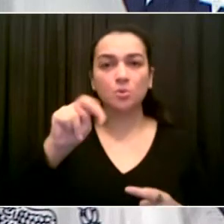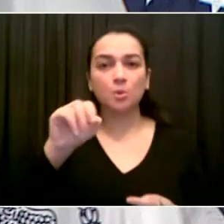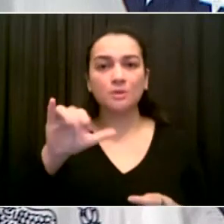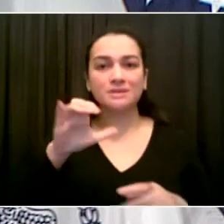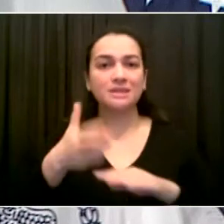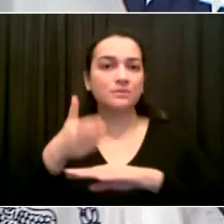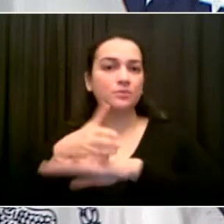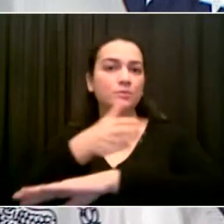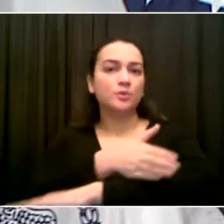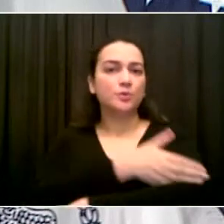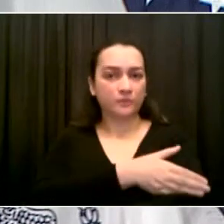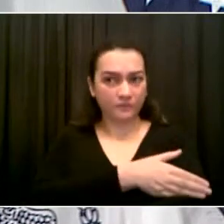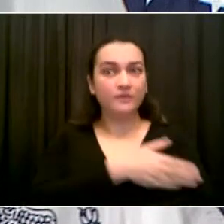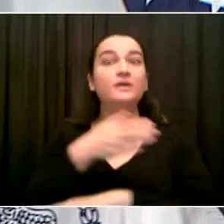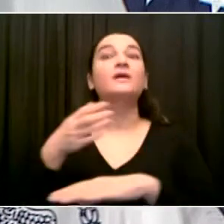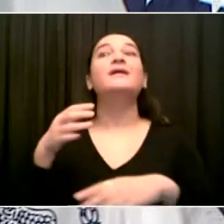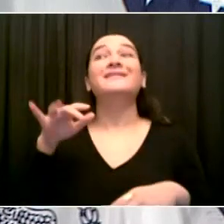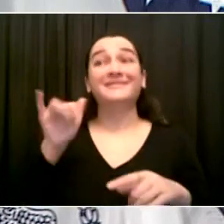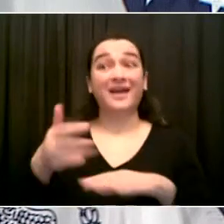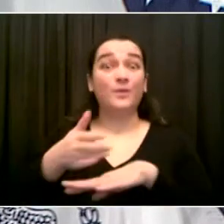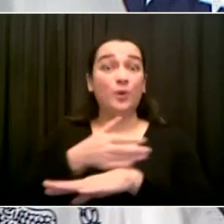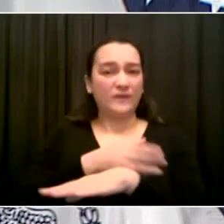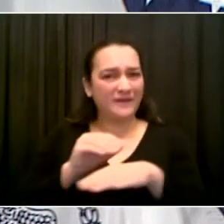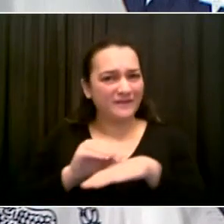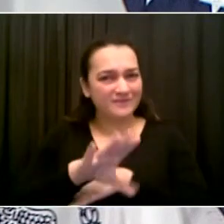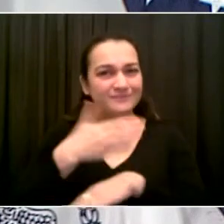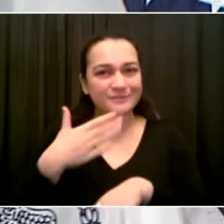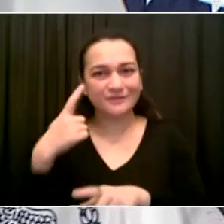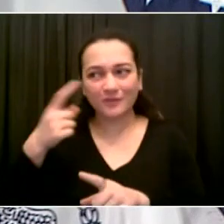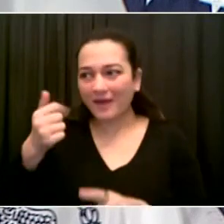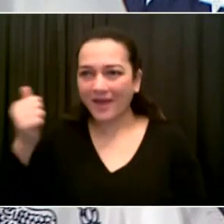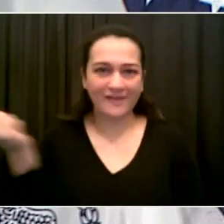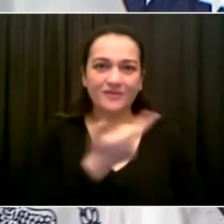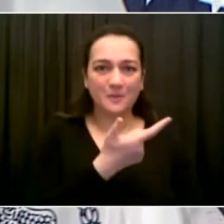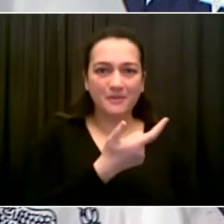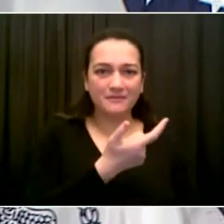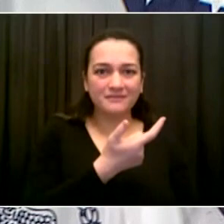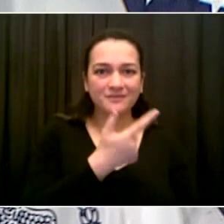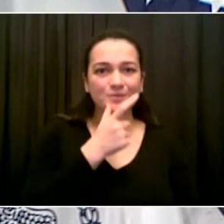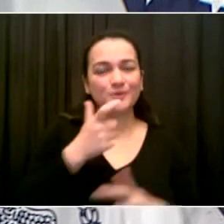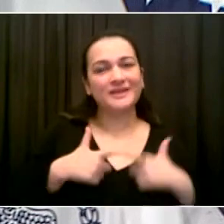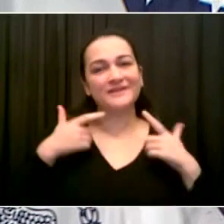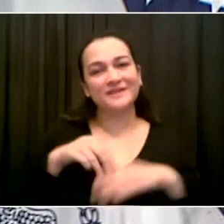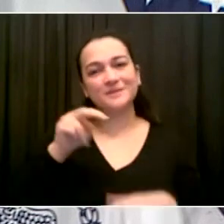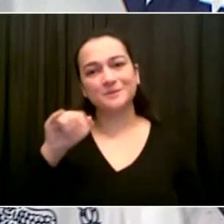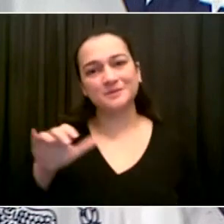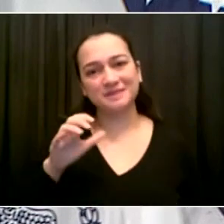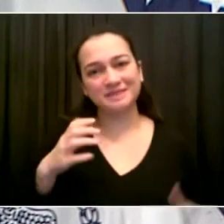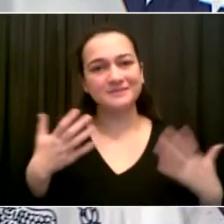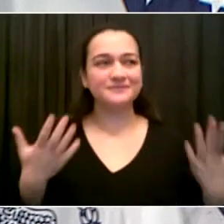the legislature's done the right thing, and I think the negative